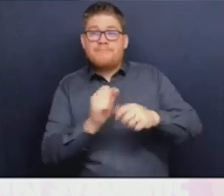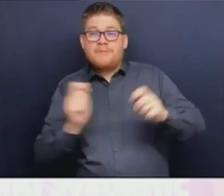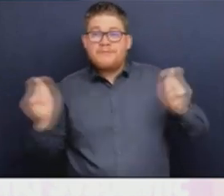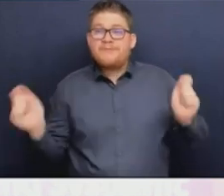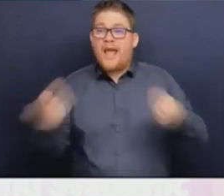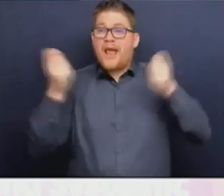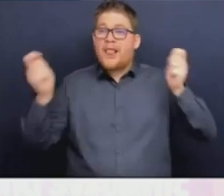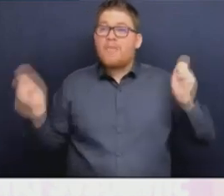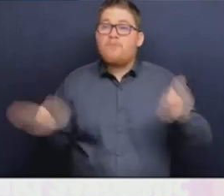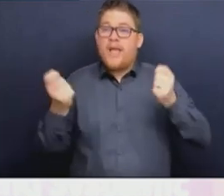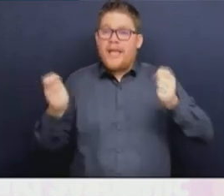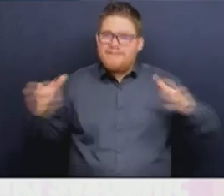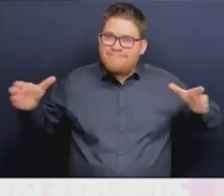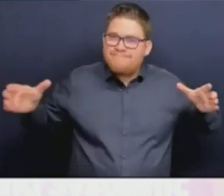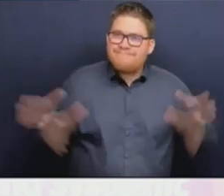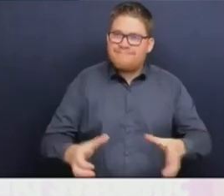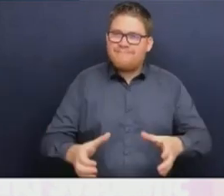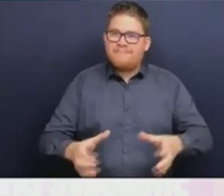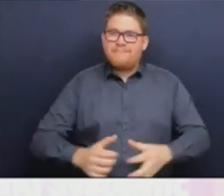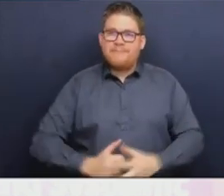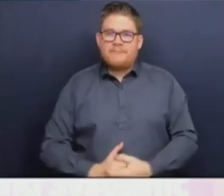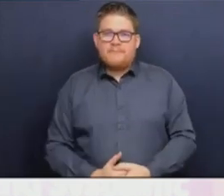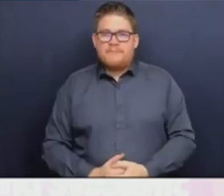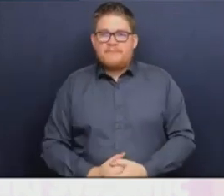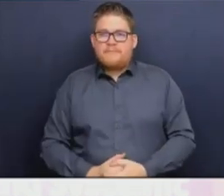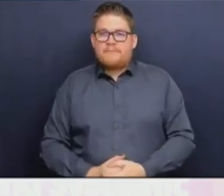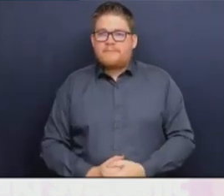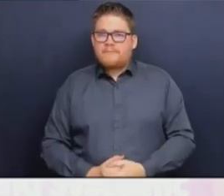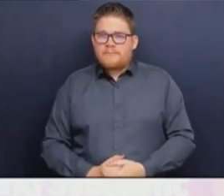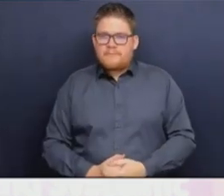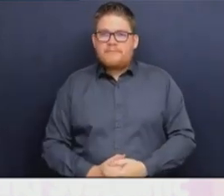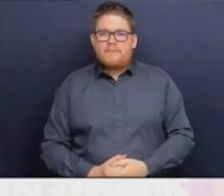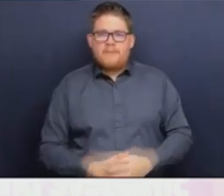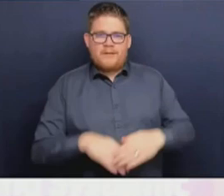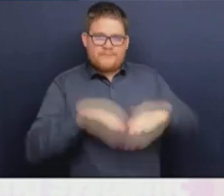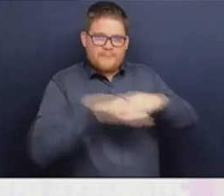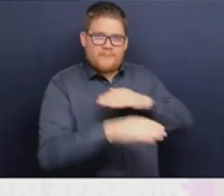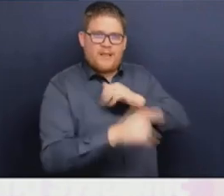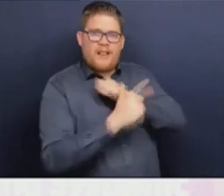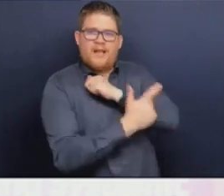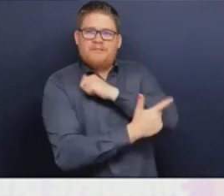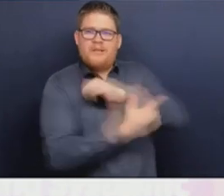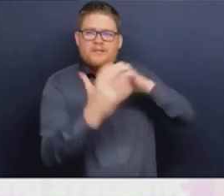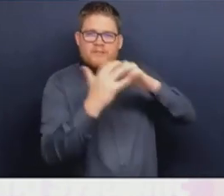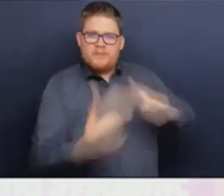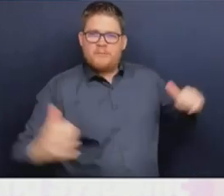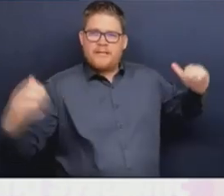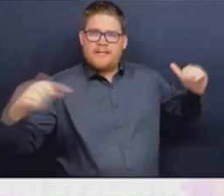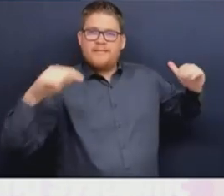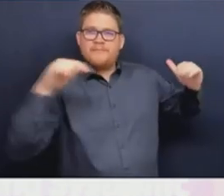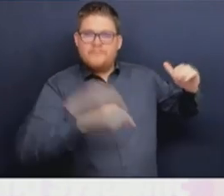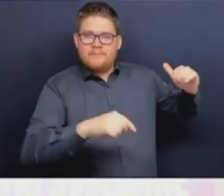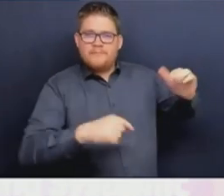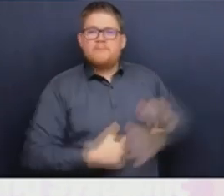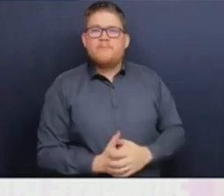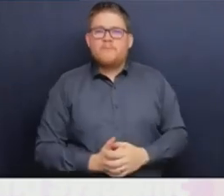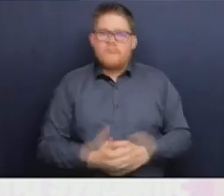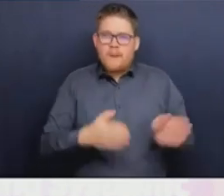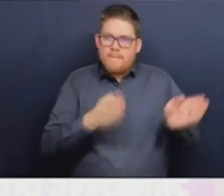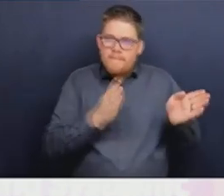together and going into the legislature and preparing for the Speaker, Raj Chauhan,